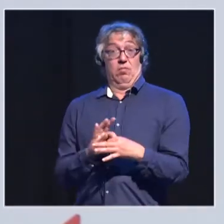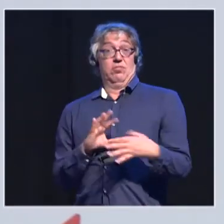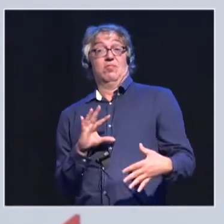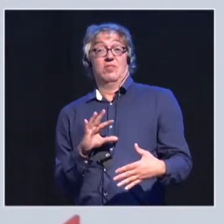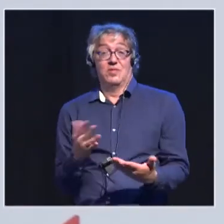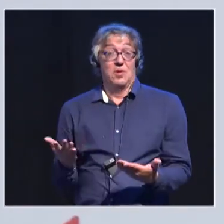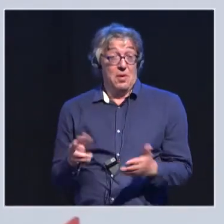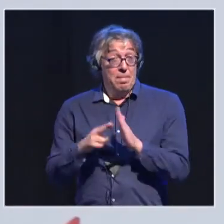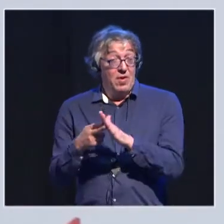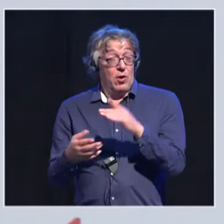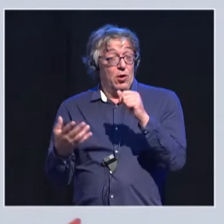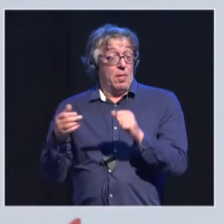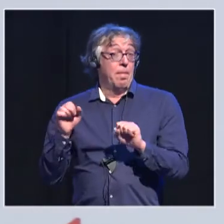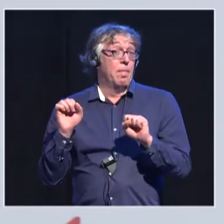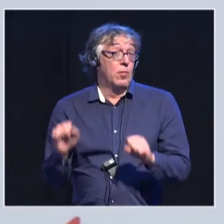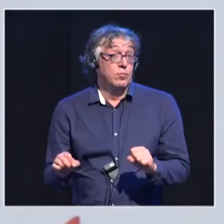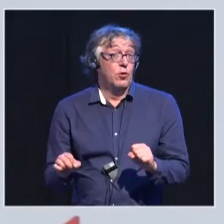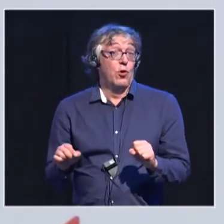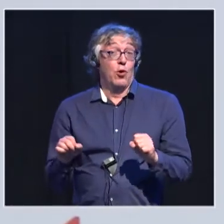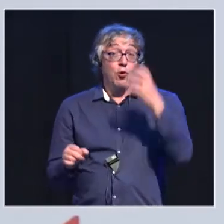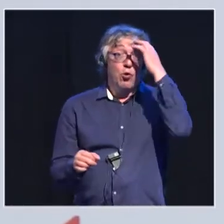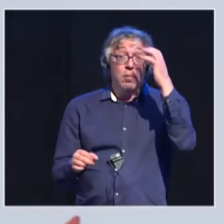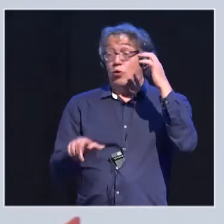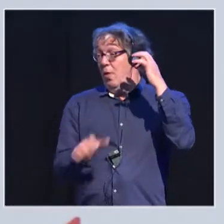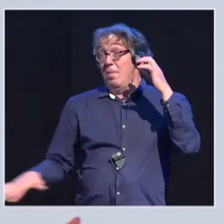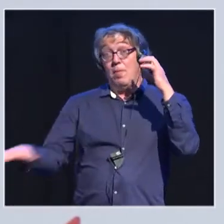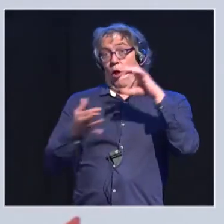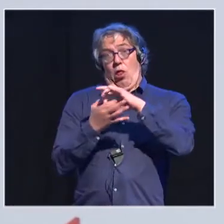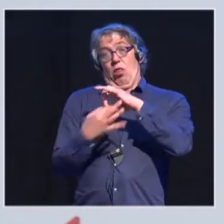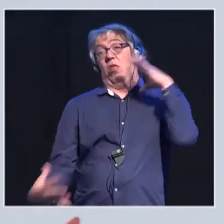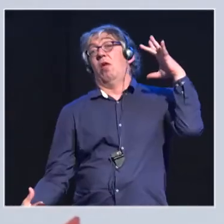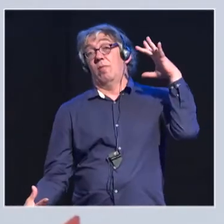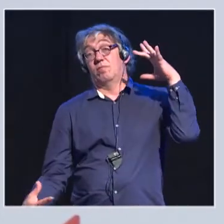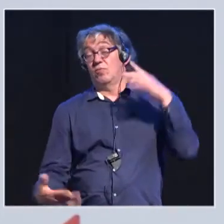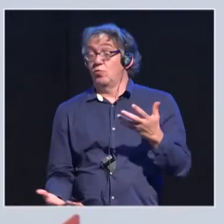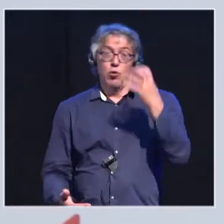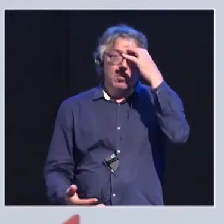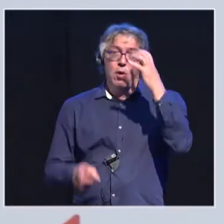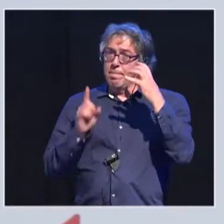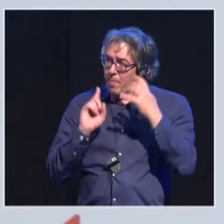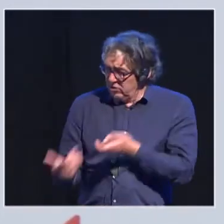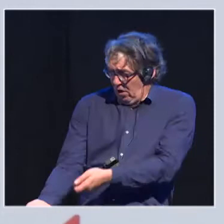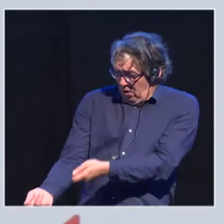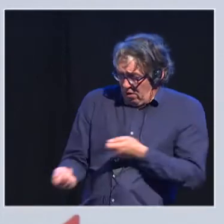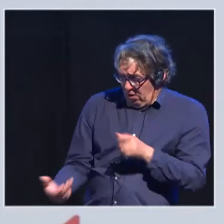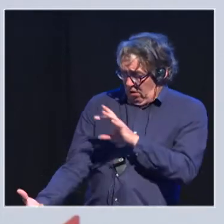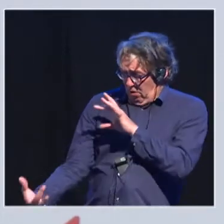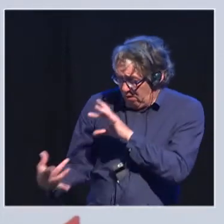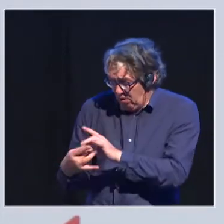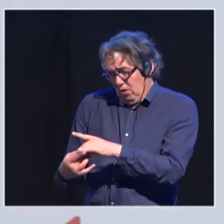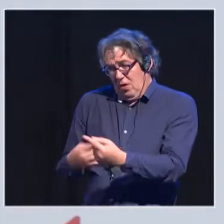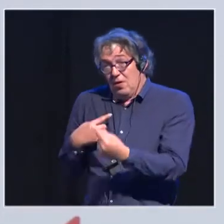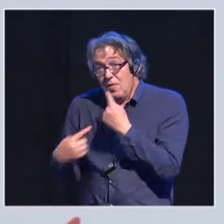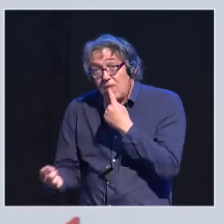alienate our citizens from our country. So unless governments engage in a dialogue, virtually